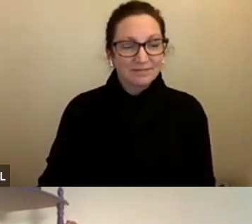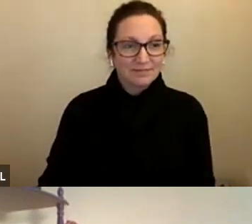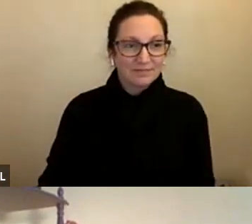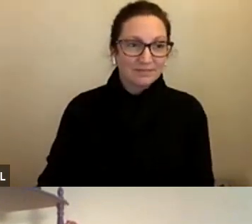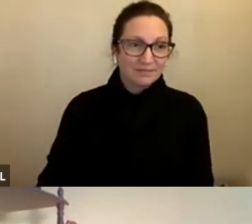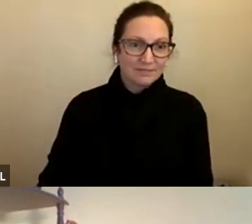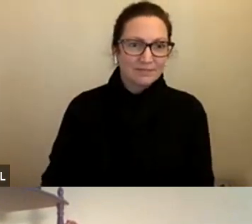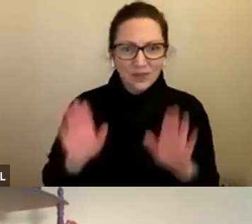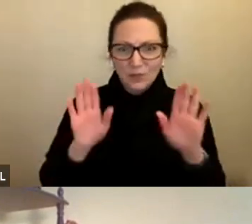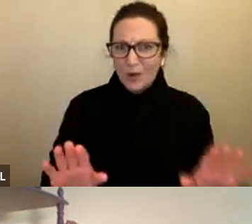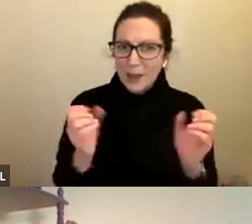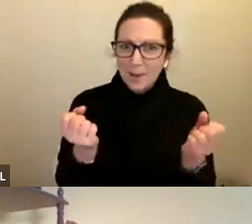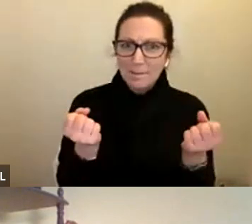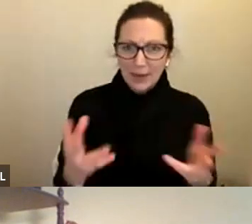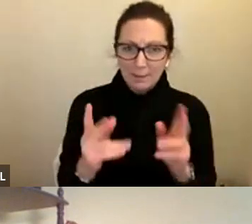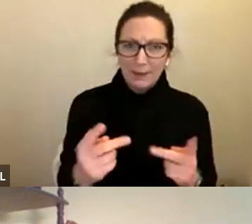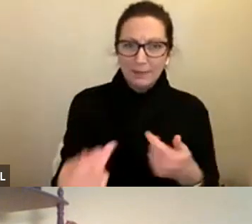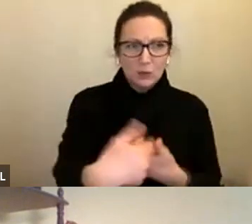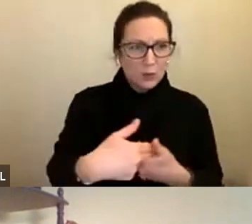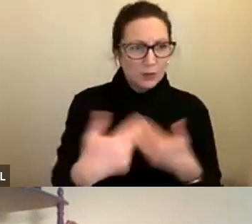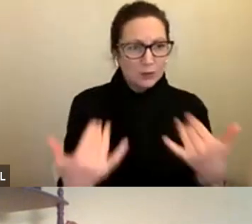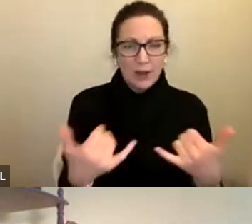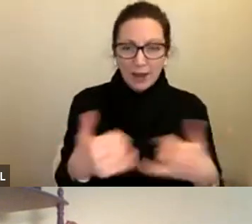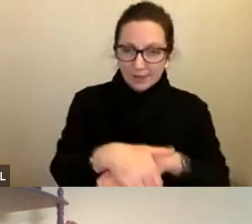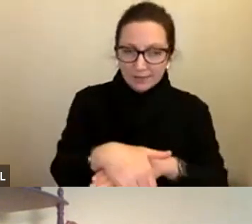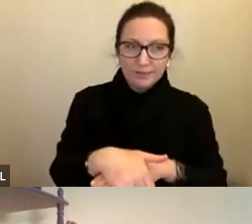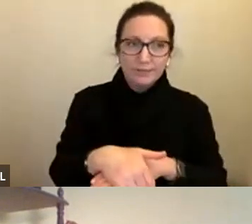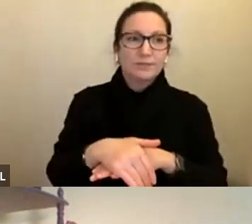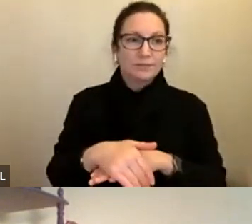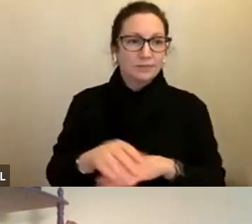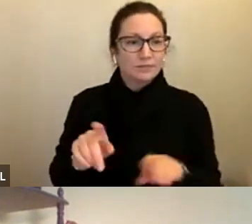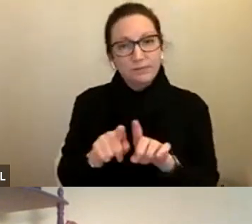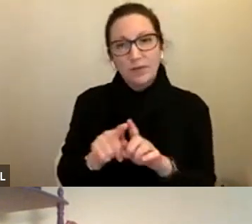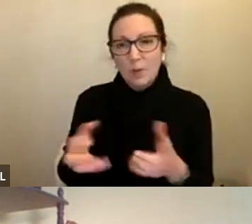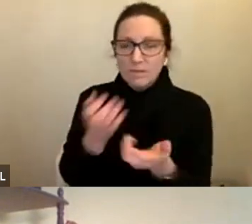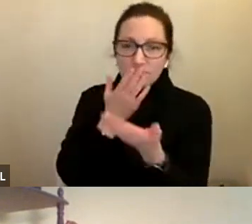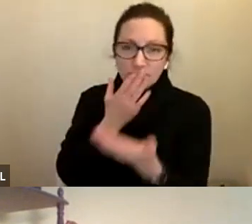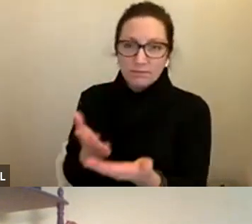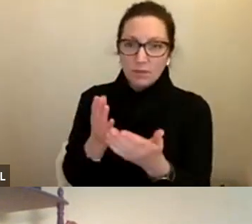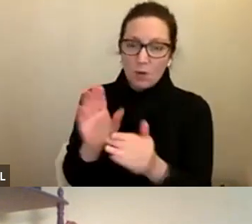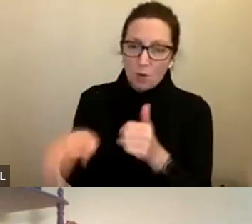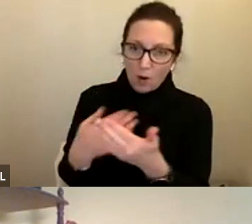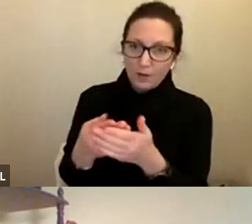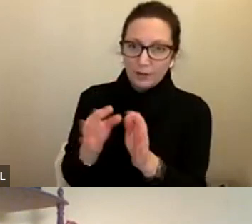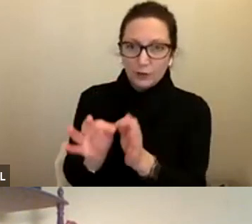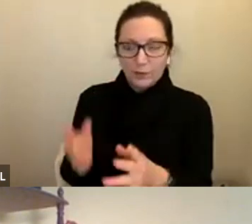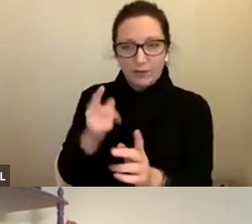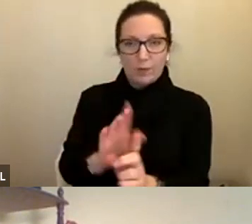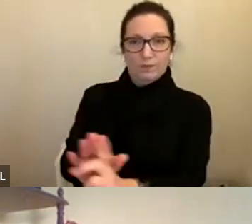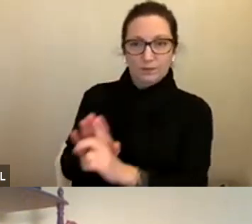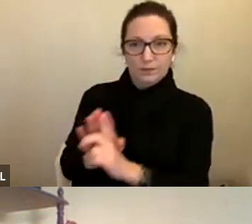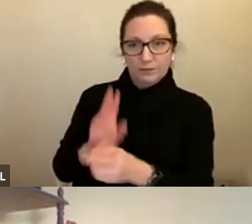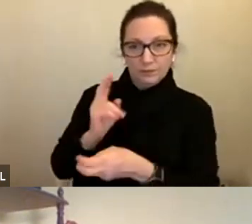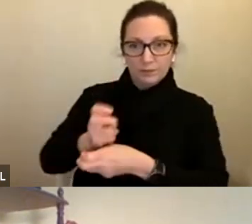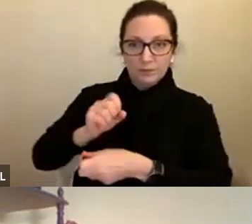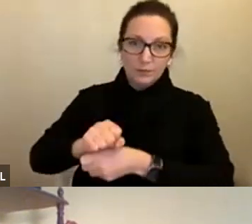great participation. I want to, as always, thank in advance our interpreters for the hard work that they'll do over the course